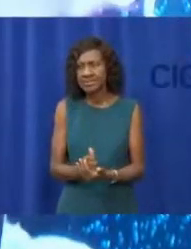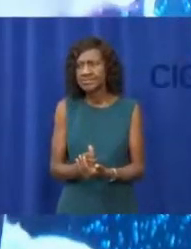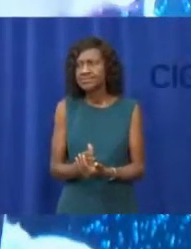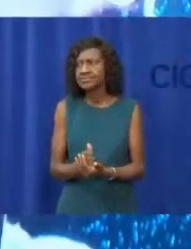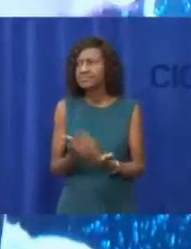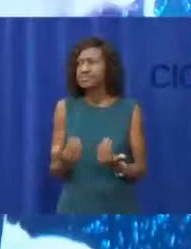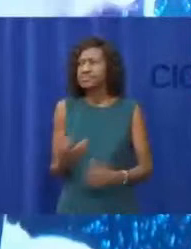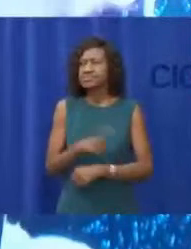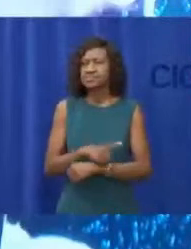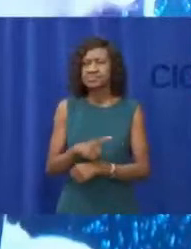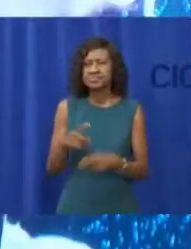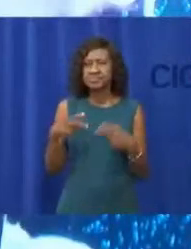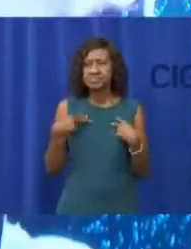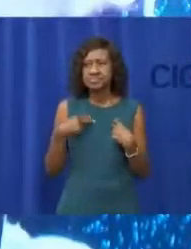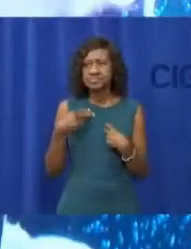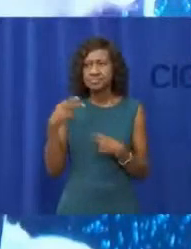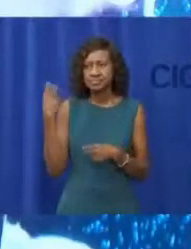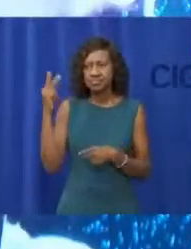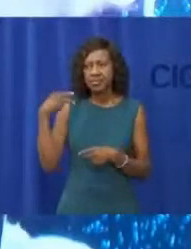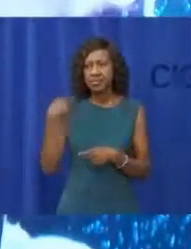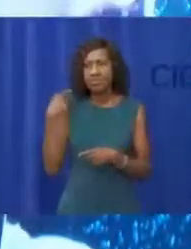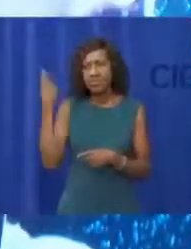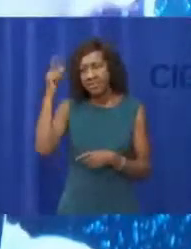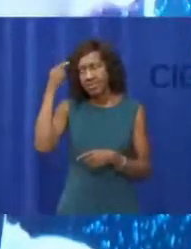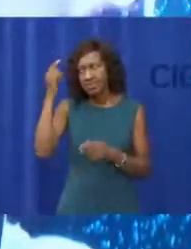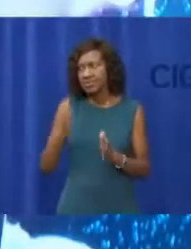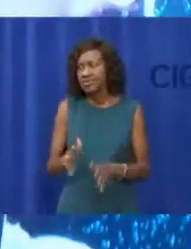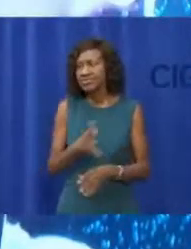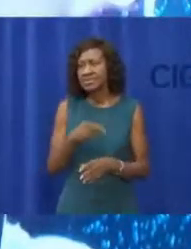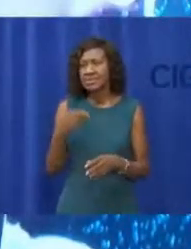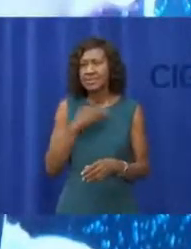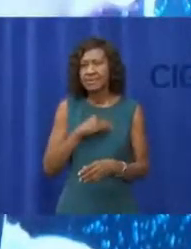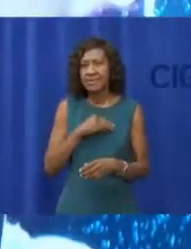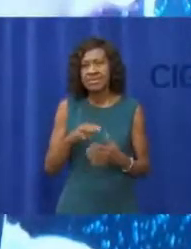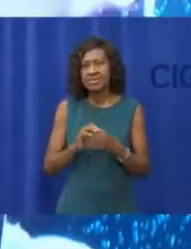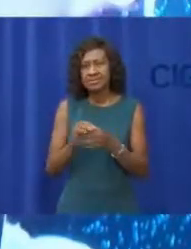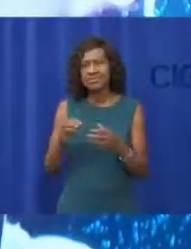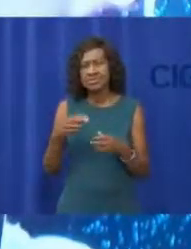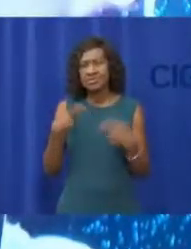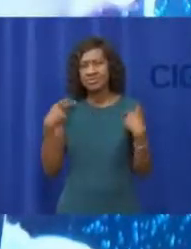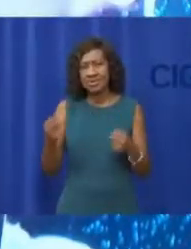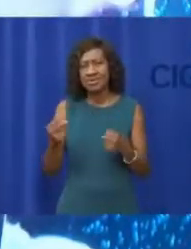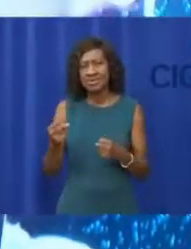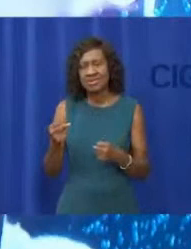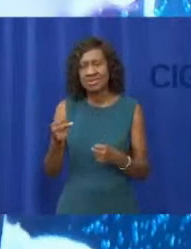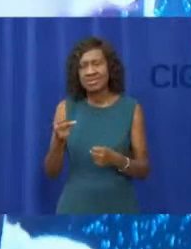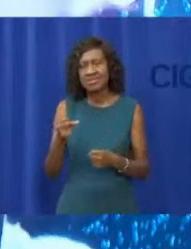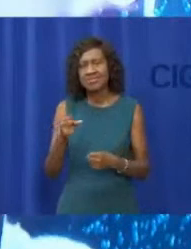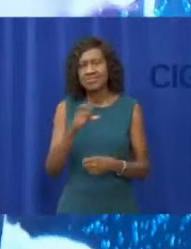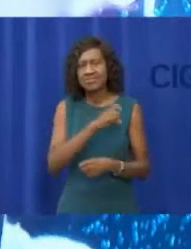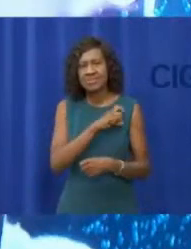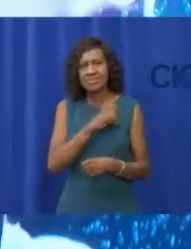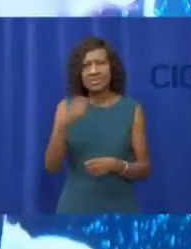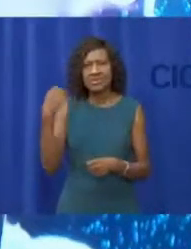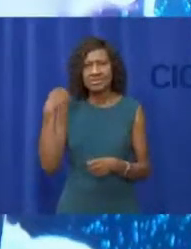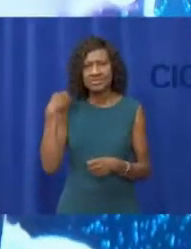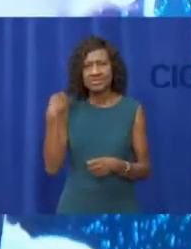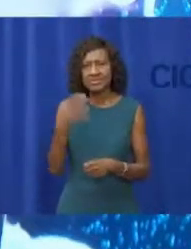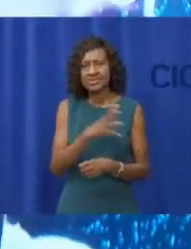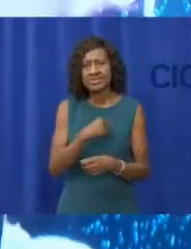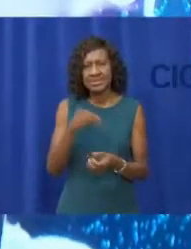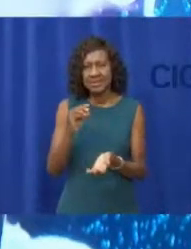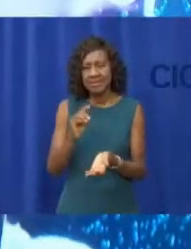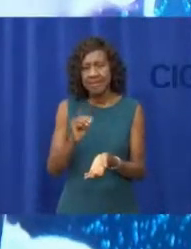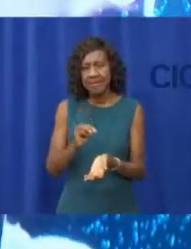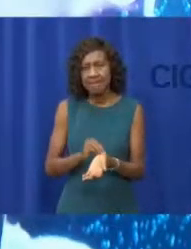the Governor, the Honourable Premier, the Honourable Minister for Health. We also have the Commissioner of Police and the Chief Medical Officer on hand. So we'll